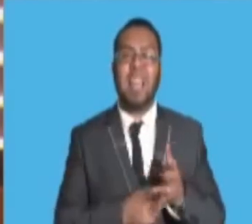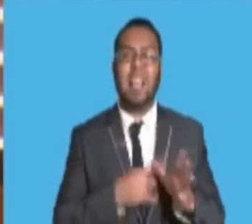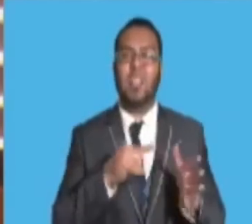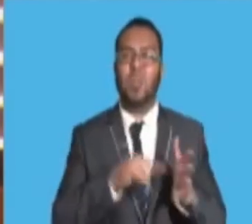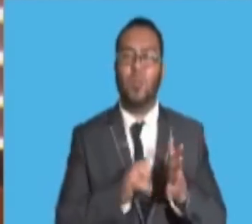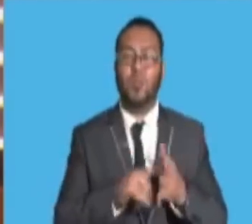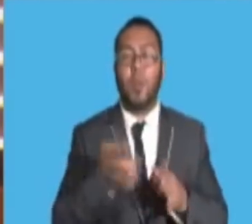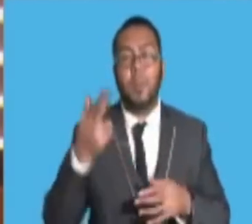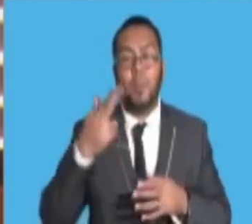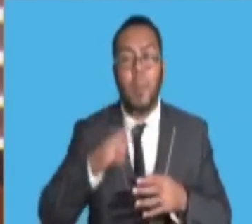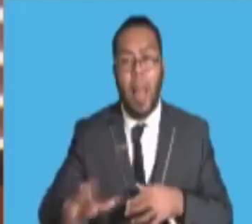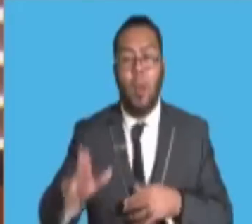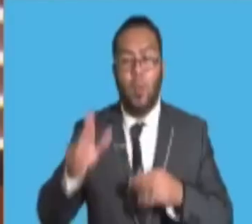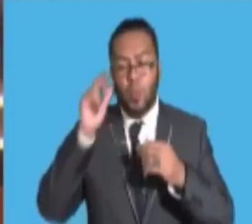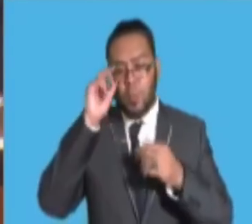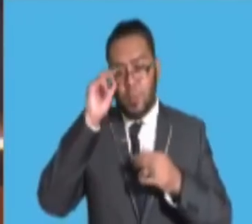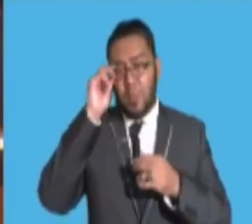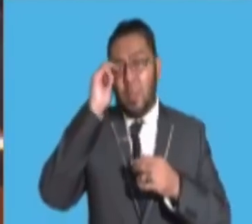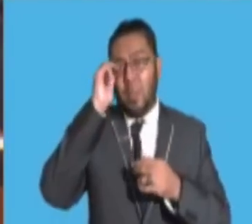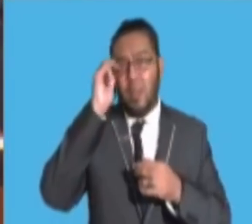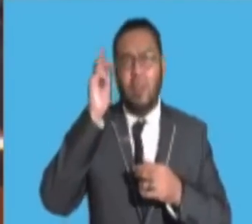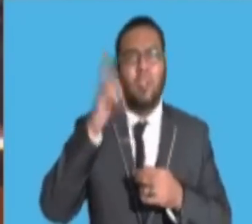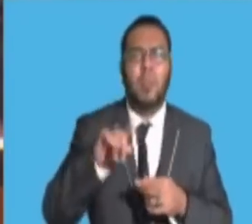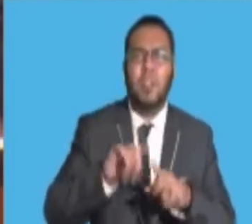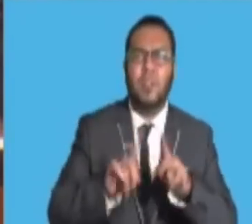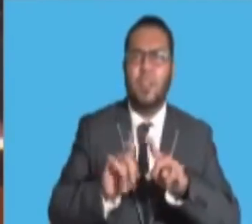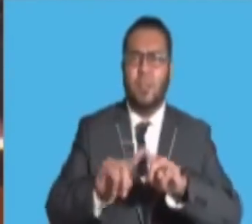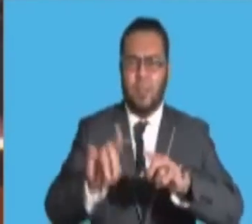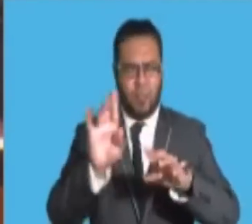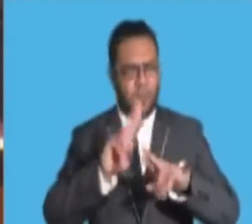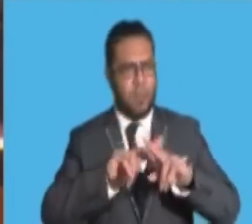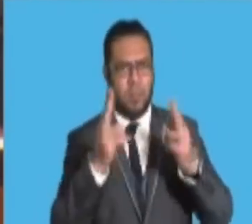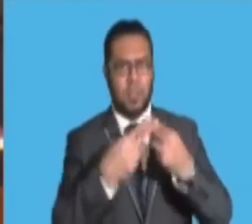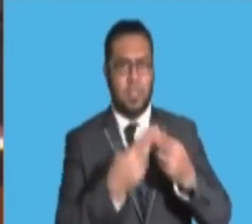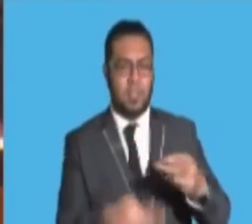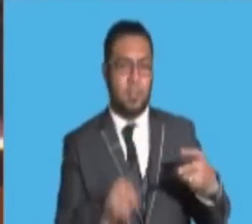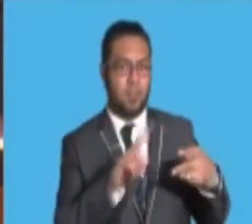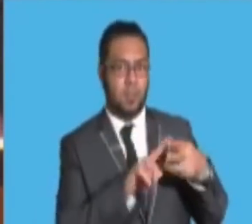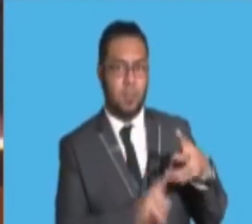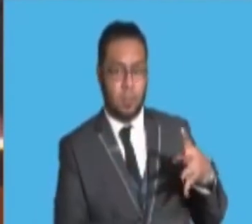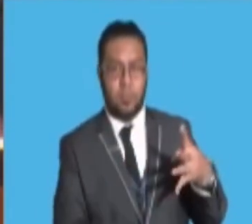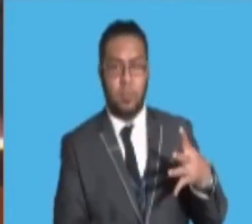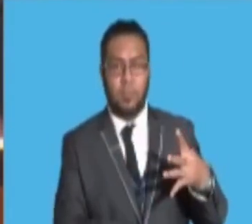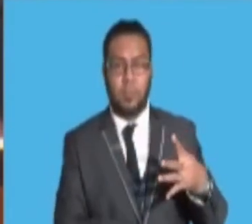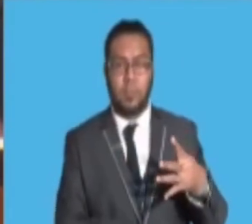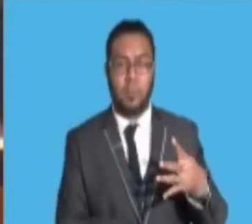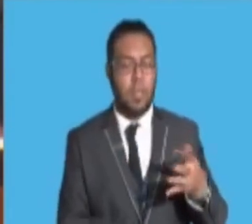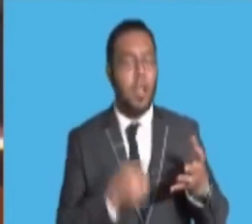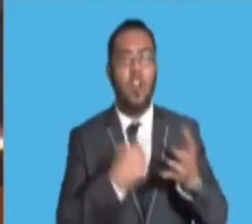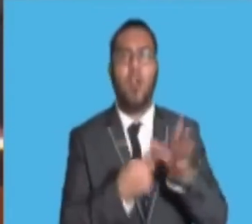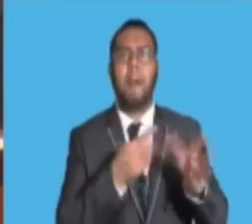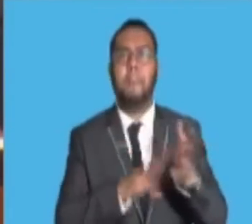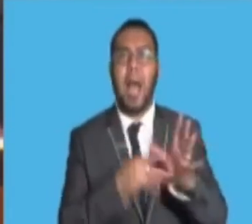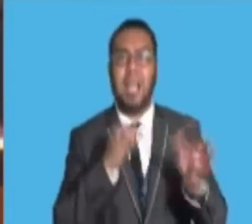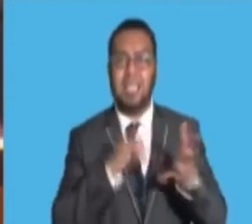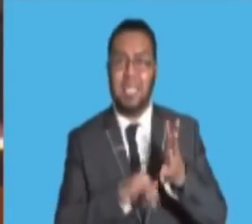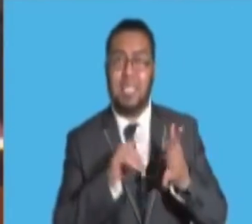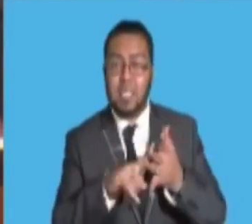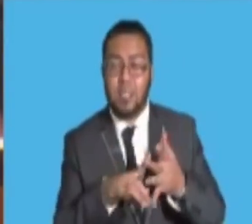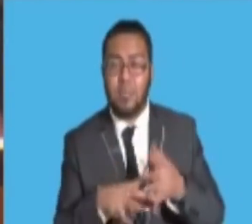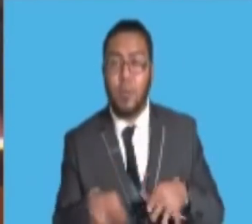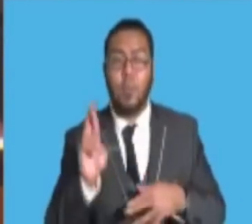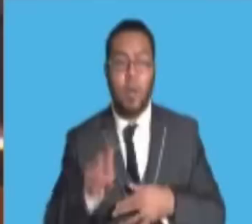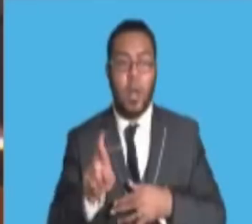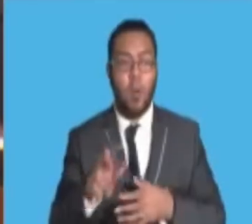Lau, the Wanganimbete, Wangari Sau, Hul and Lendo families of Ketira, the Ramasi of Murewa in